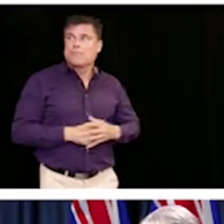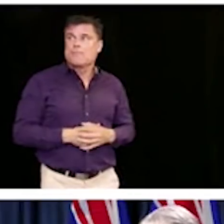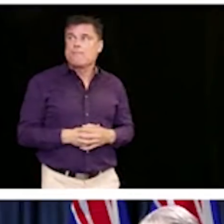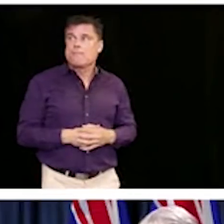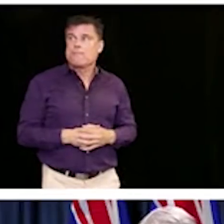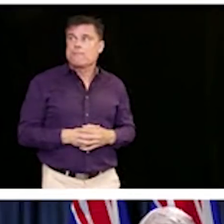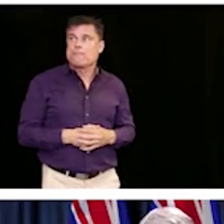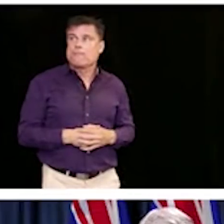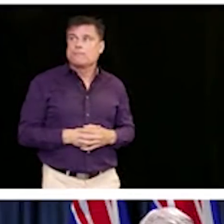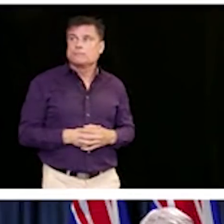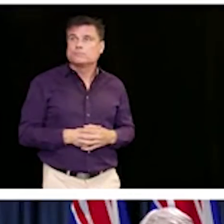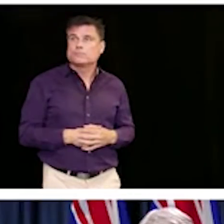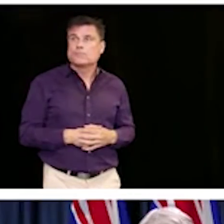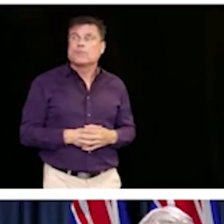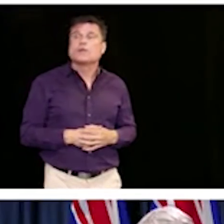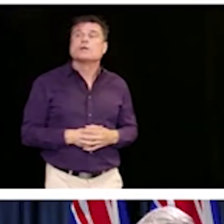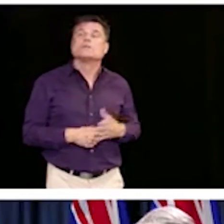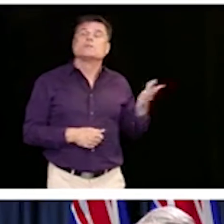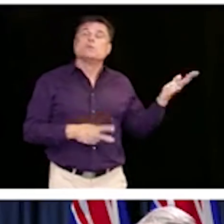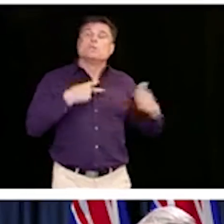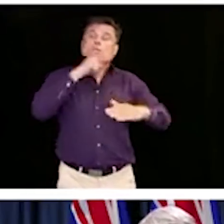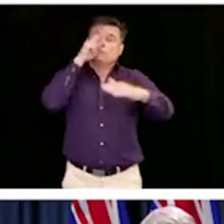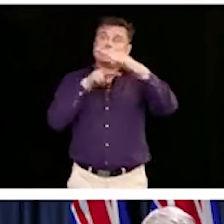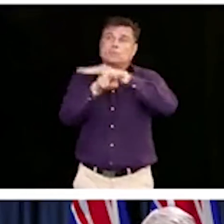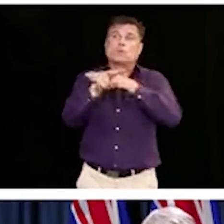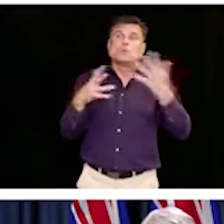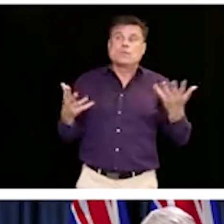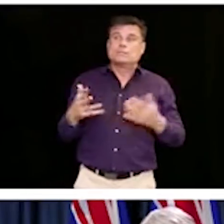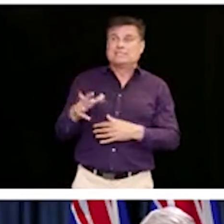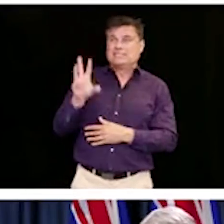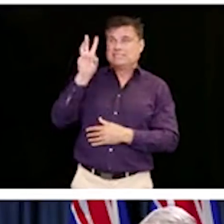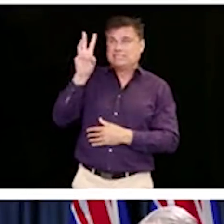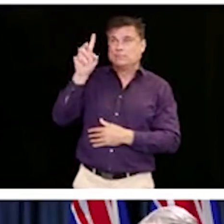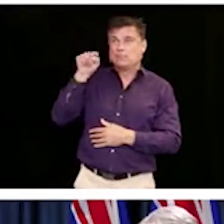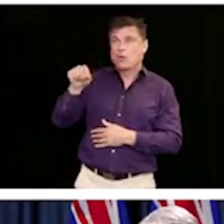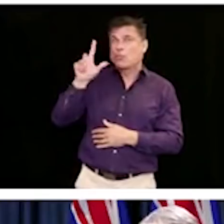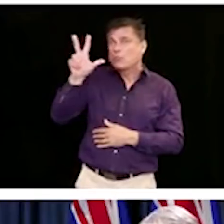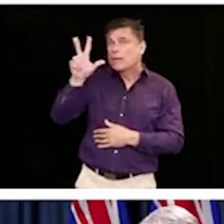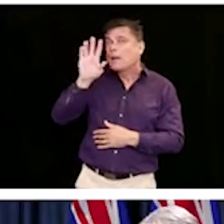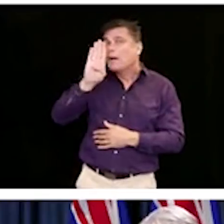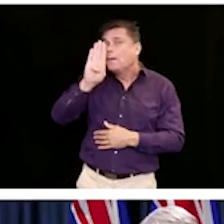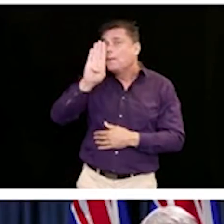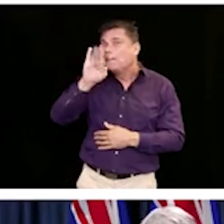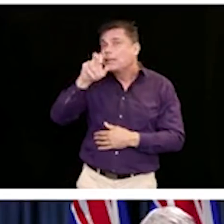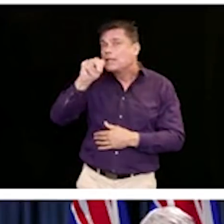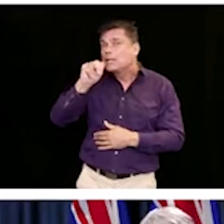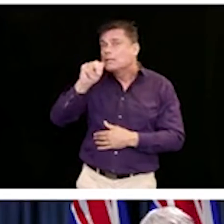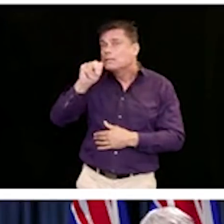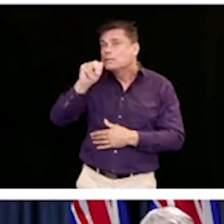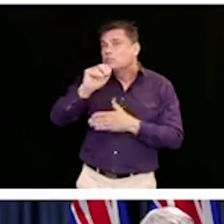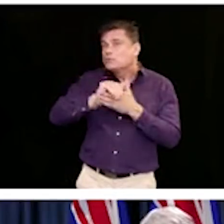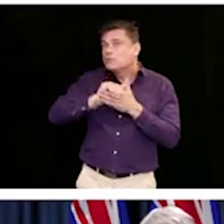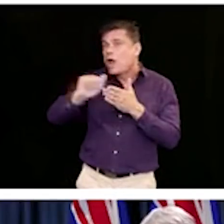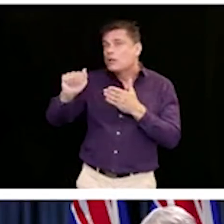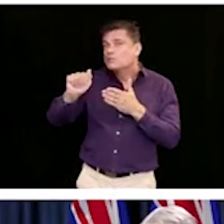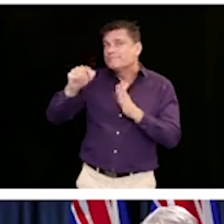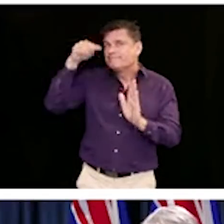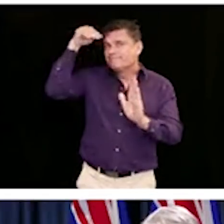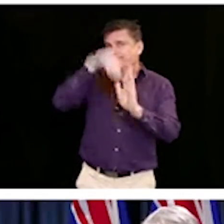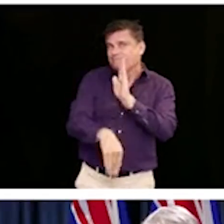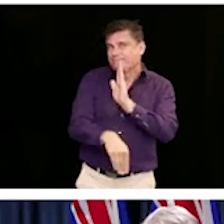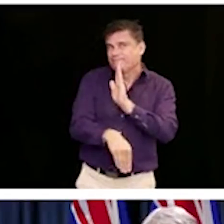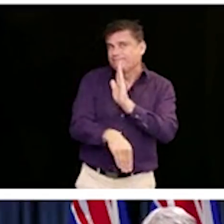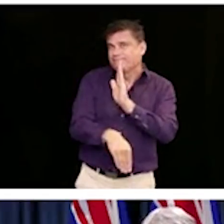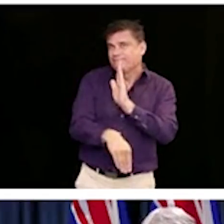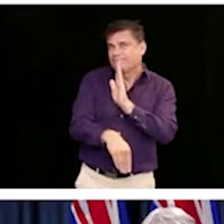So the economic scenario results in revenue losses totaling $6.3 billion in 2021 compared